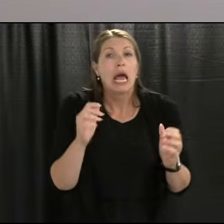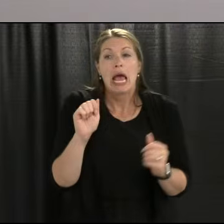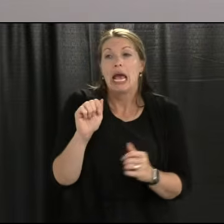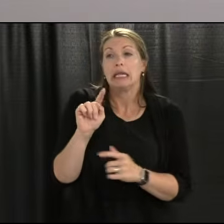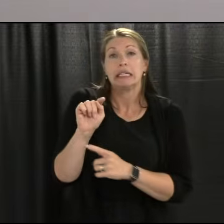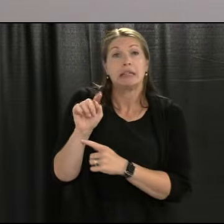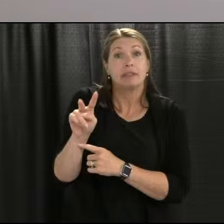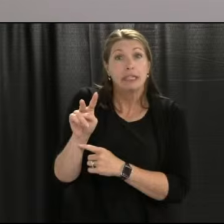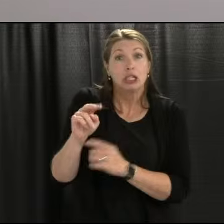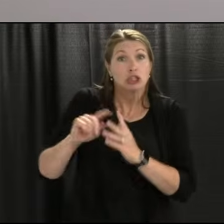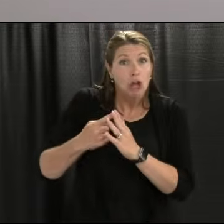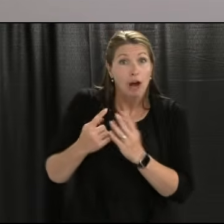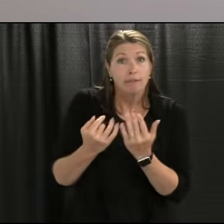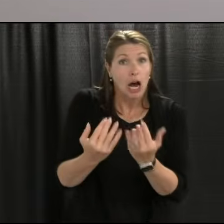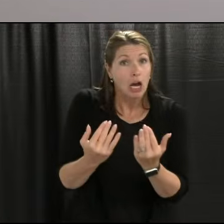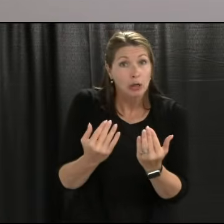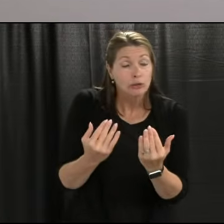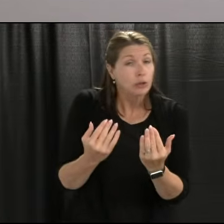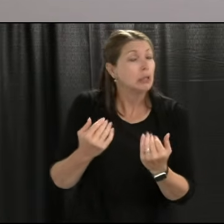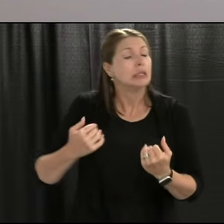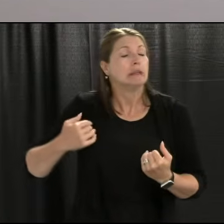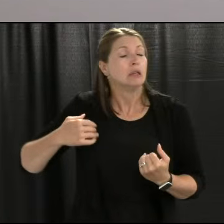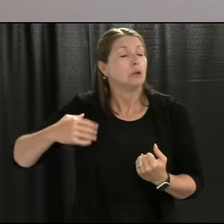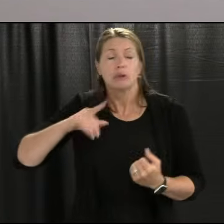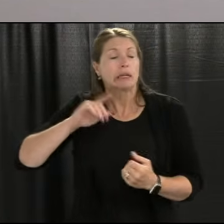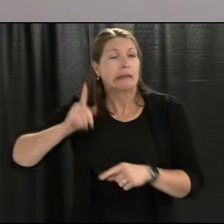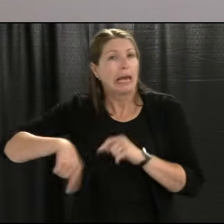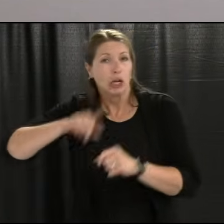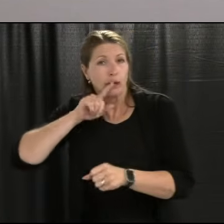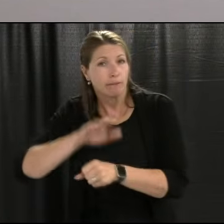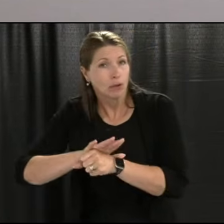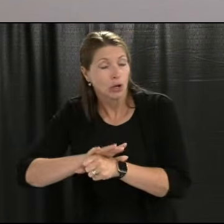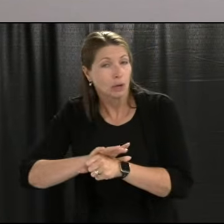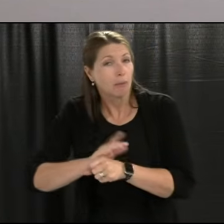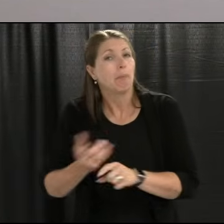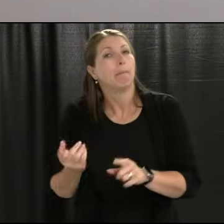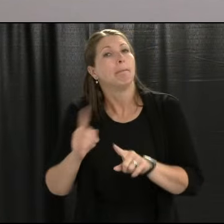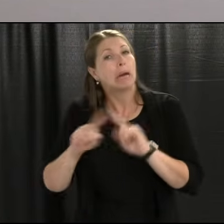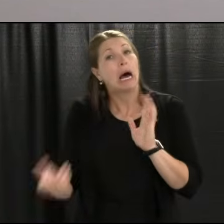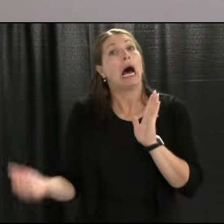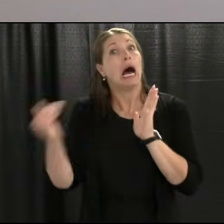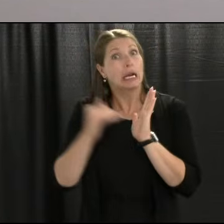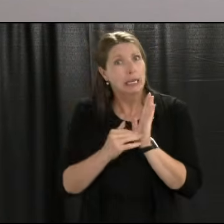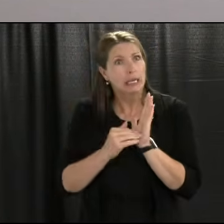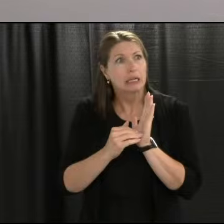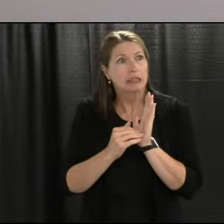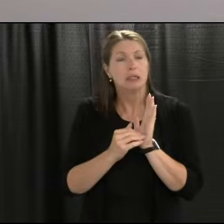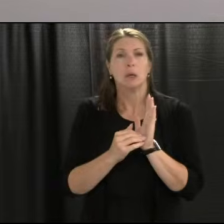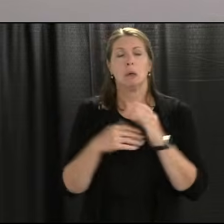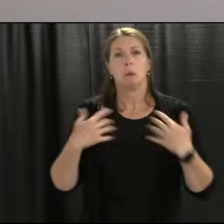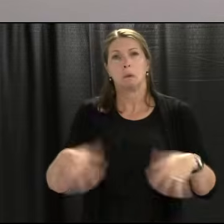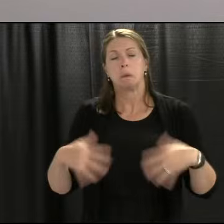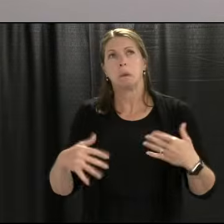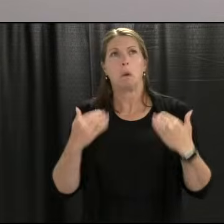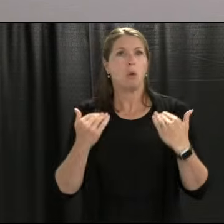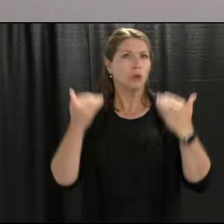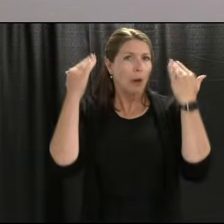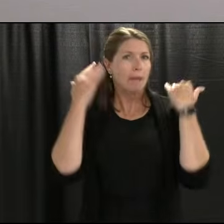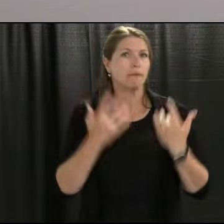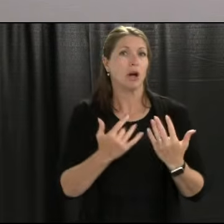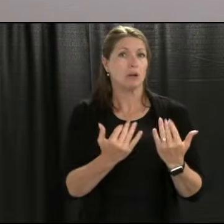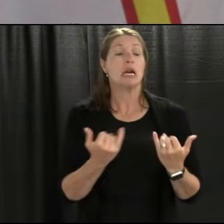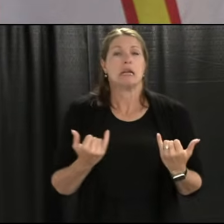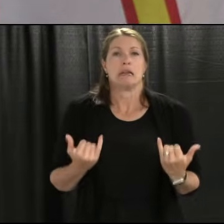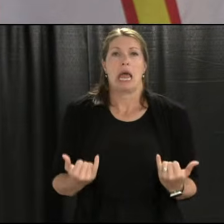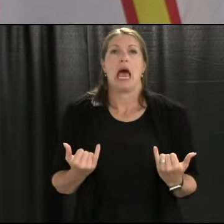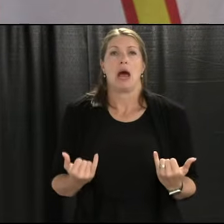an extreme abundance of caution, and given, as I said, the finite resources we have in this province and in this country, we will be issuing an order